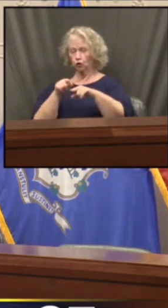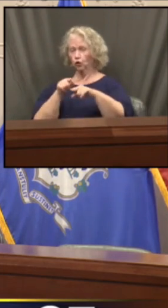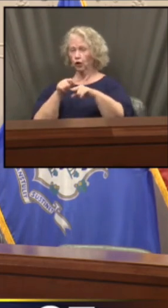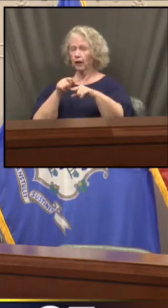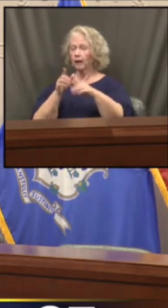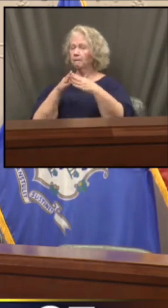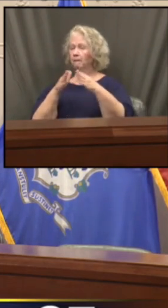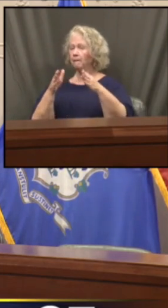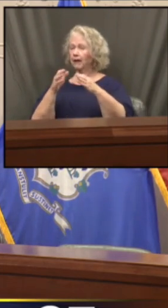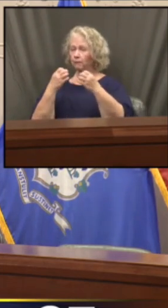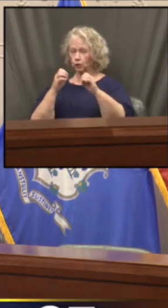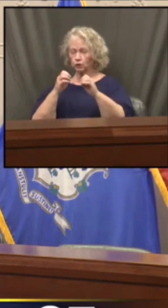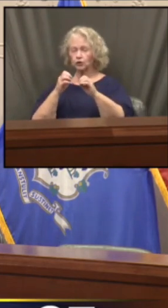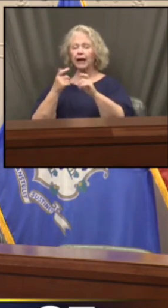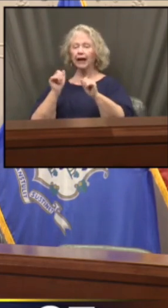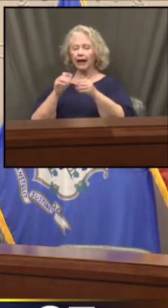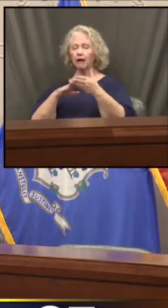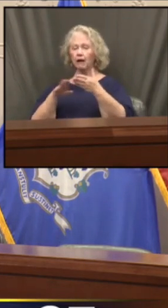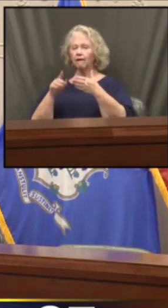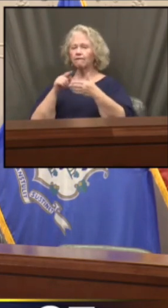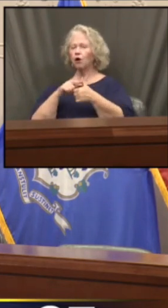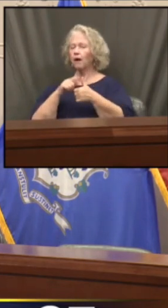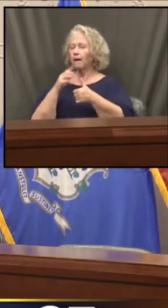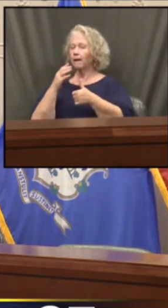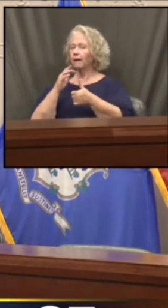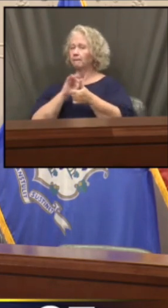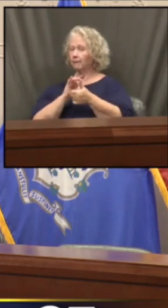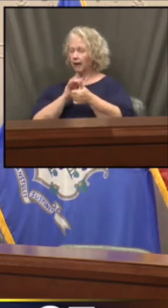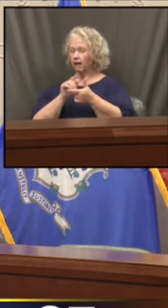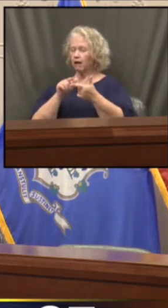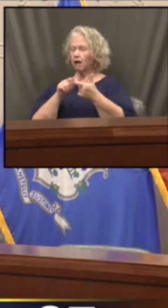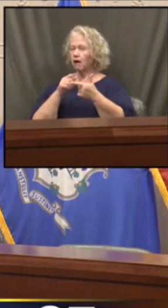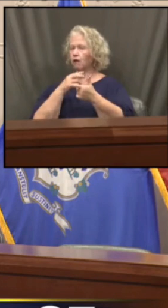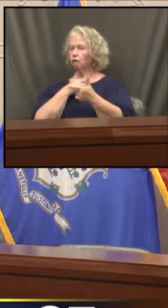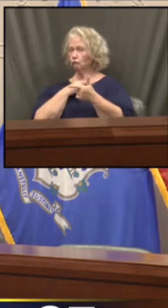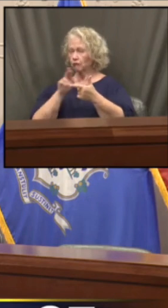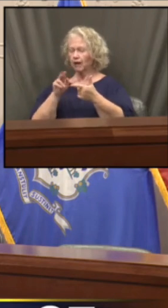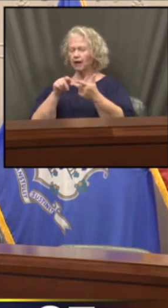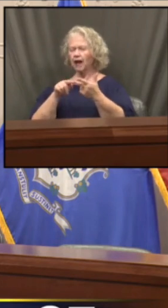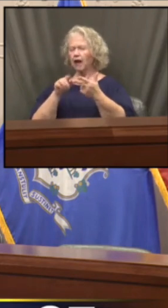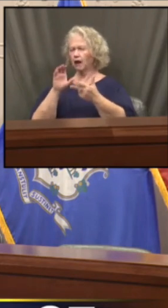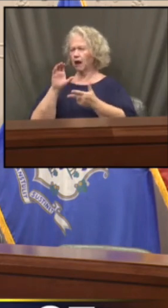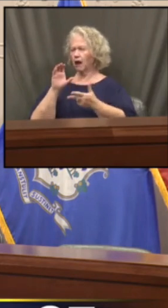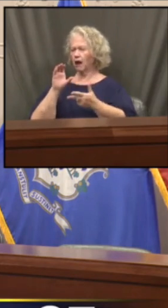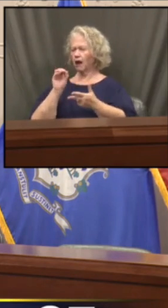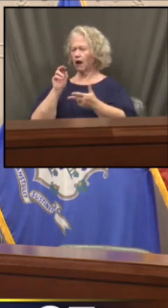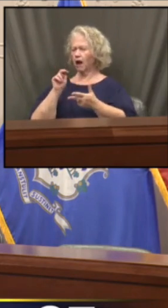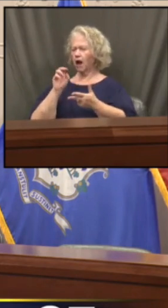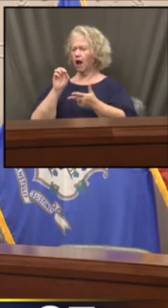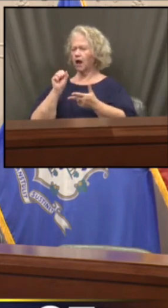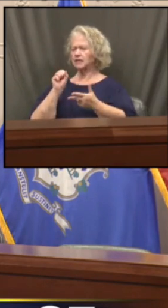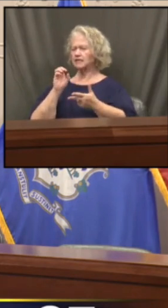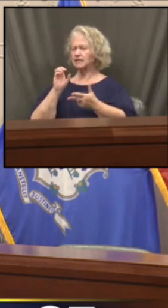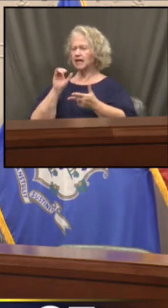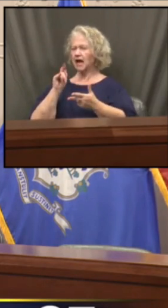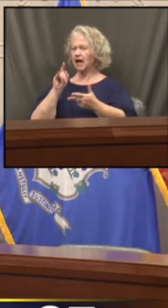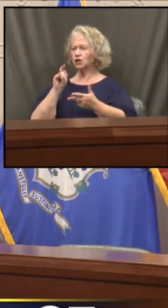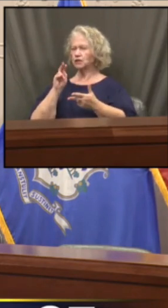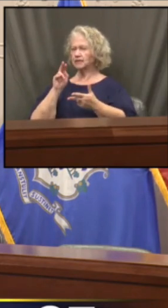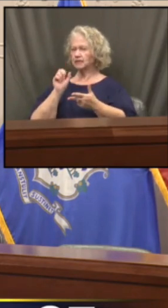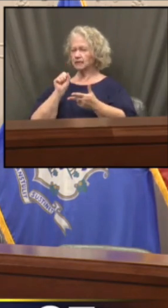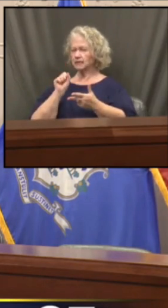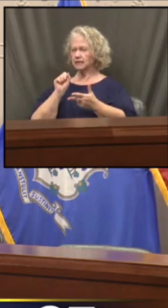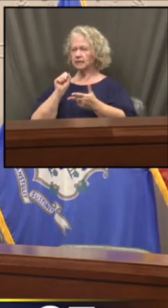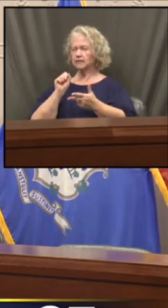for medical reasons, religious reasons, and basically conscientious objections. Why isn't that